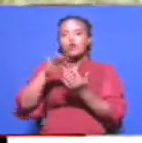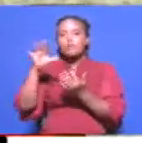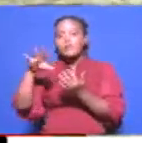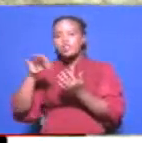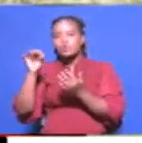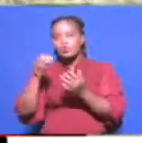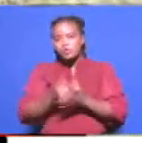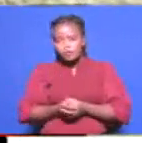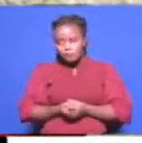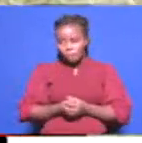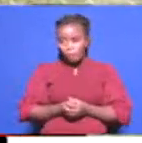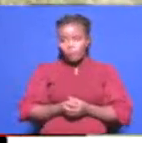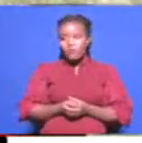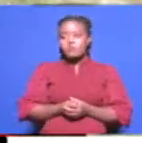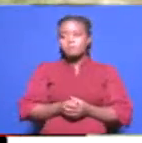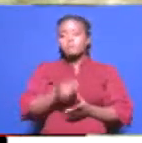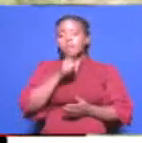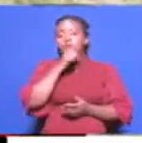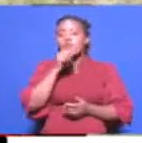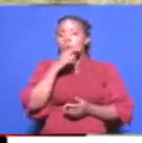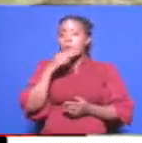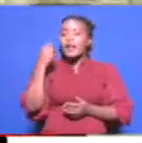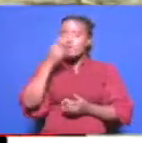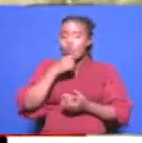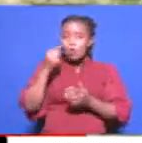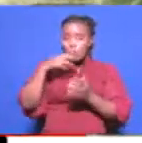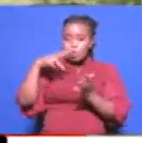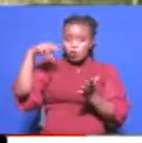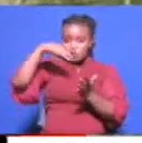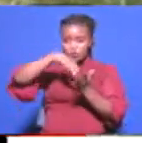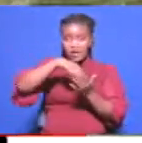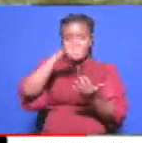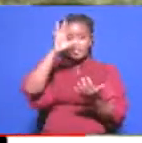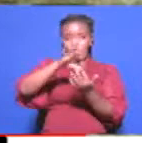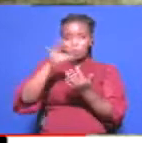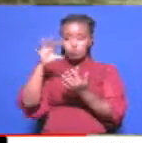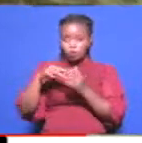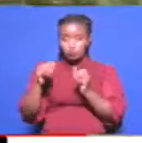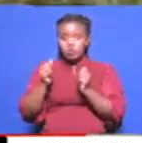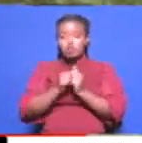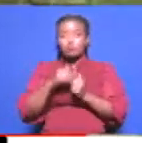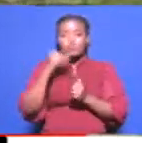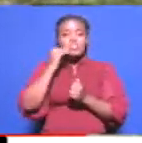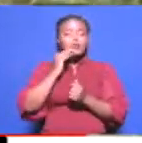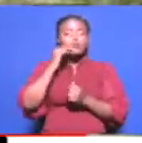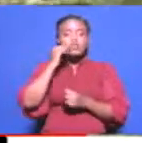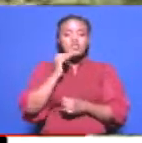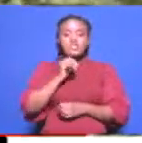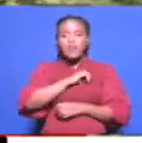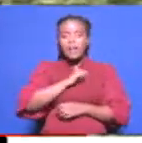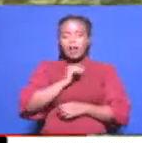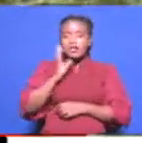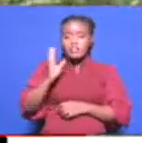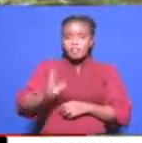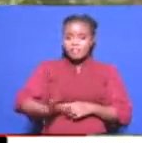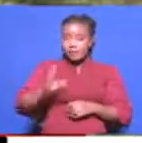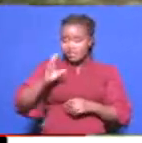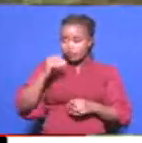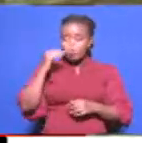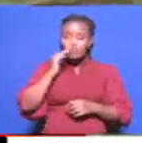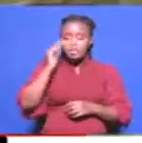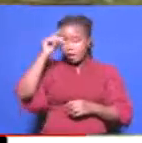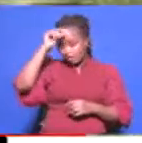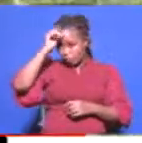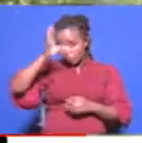George Mugoye Mbeya, who was to contest in the nominations with Siaya Senator James Orengo for ODM Siaya County gubernatorial ticket,